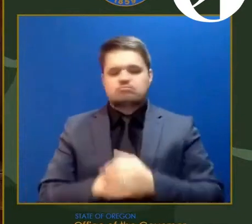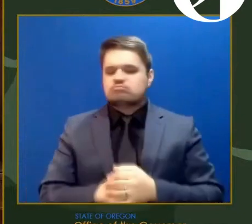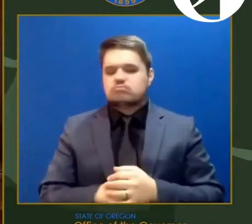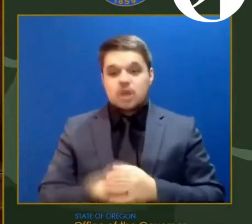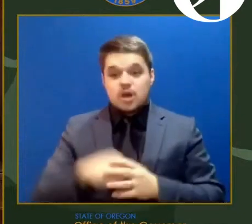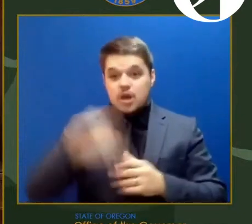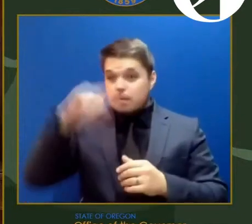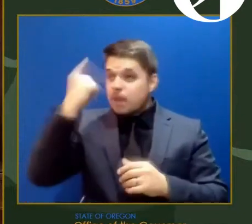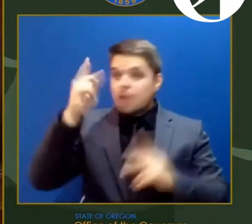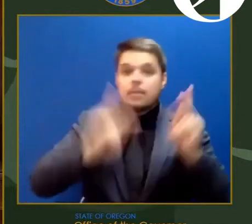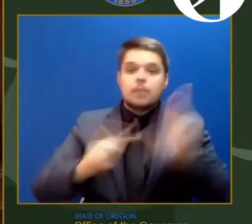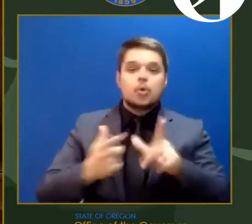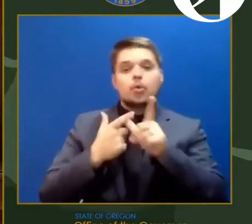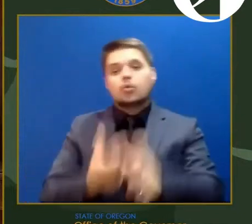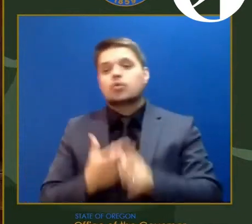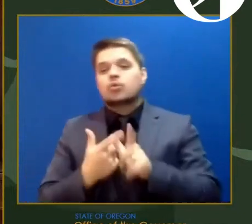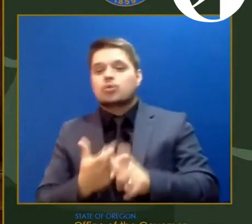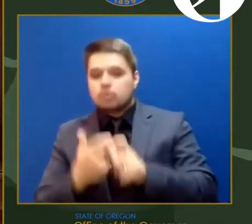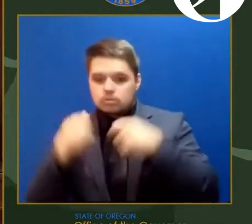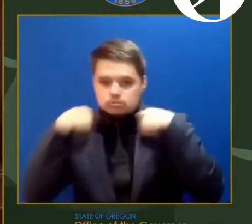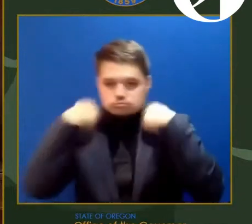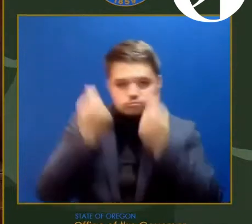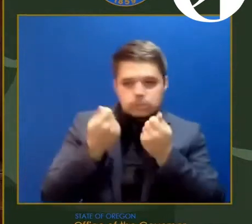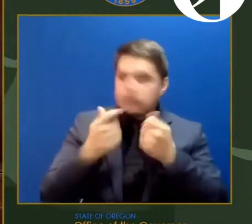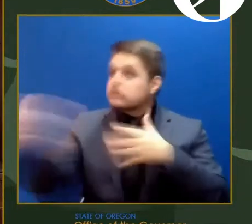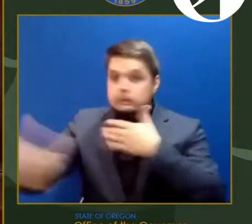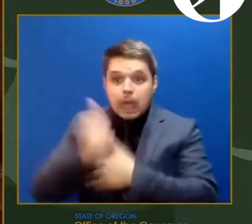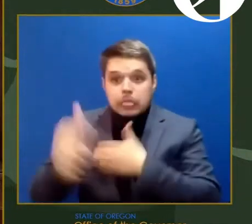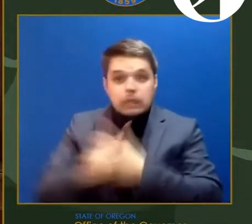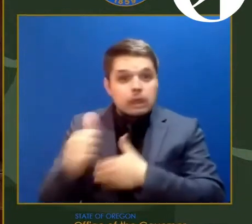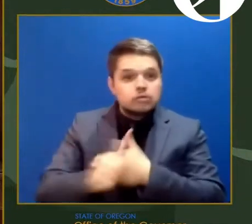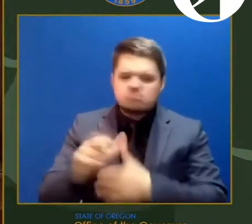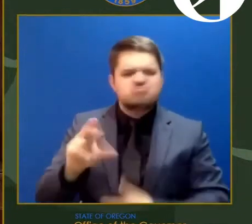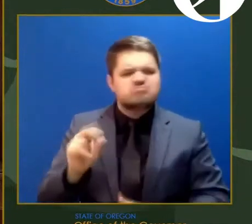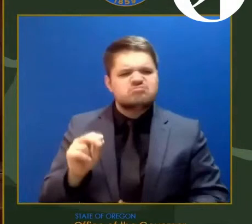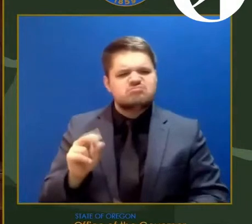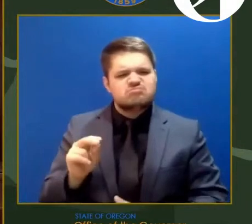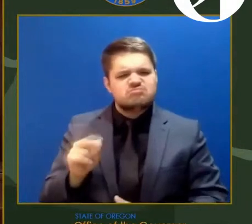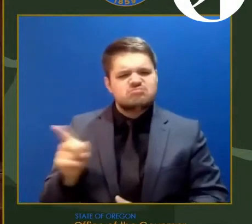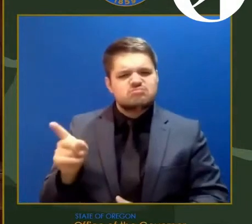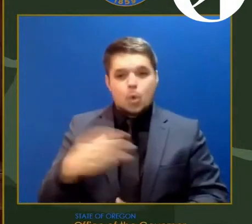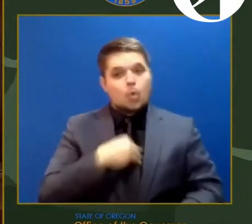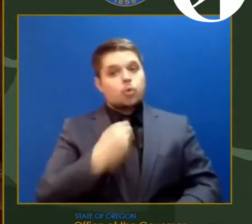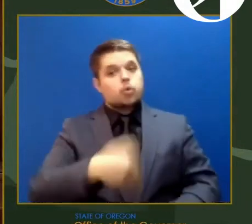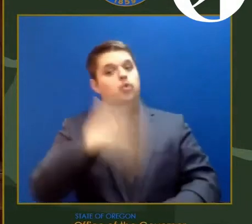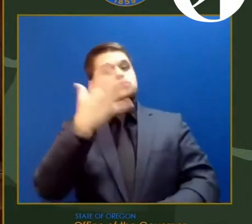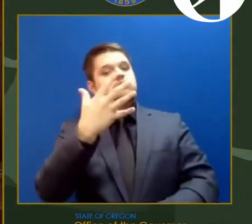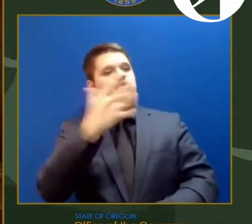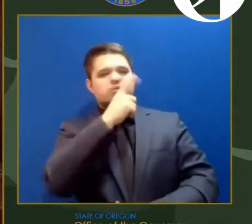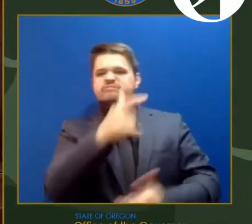Or one that lets white supremacists storm the U.S. Capitol undeterred.